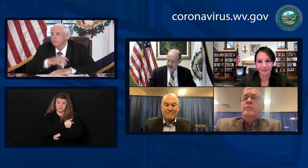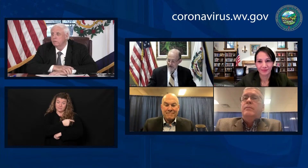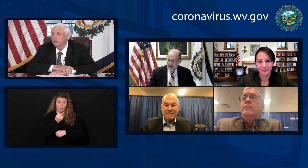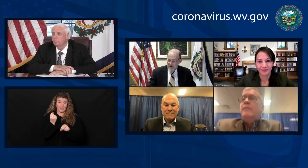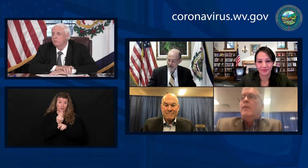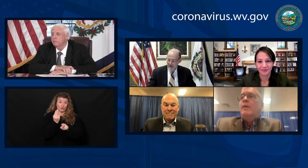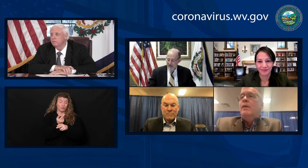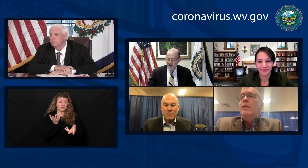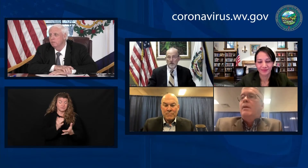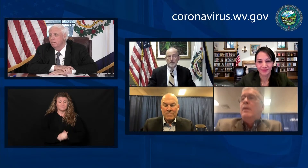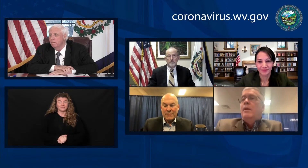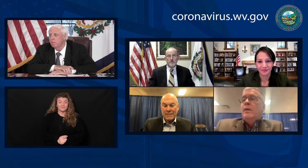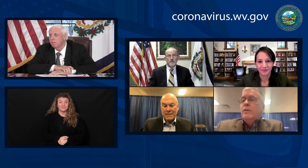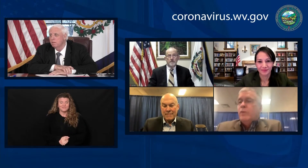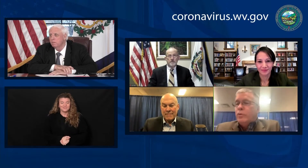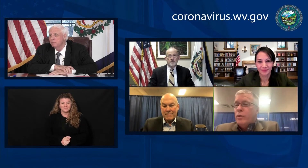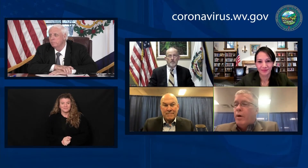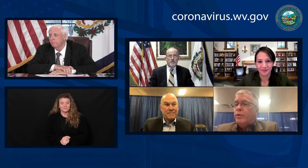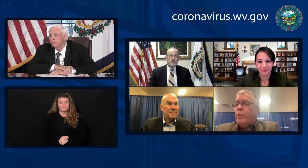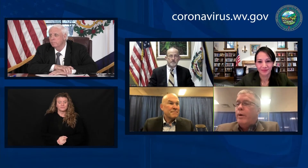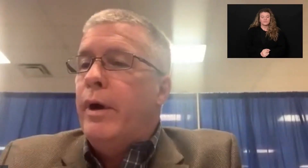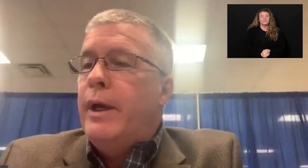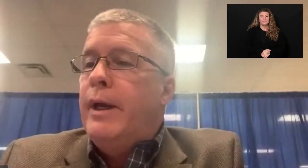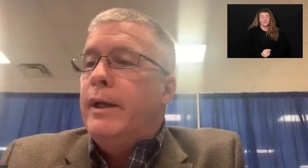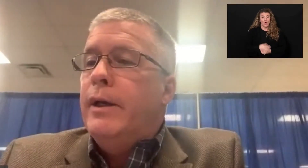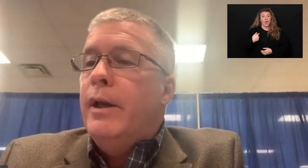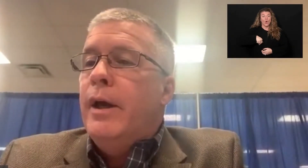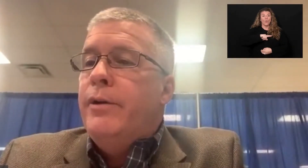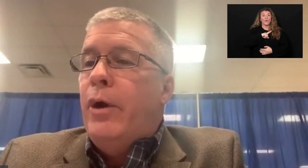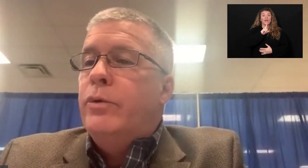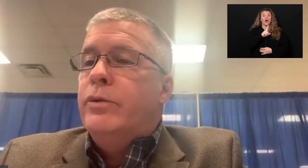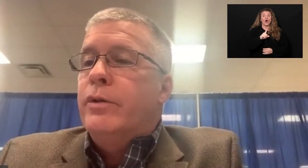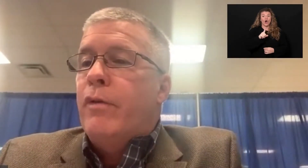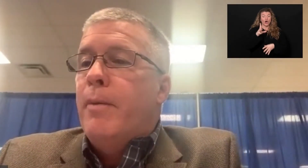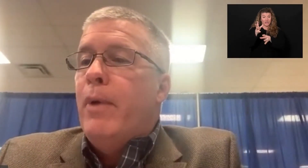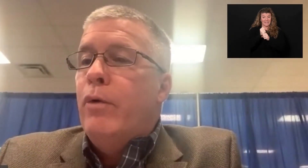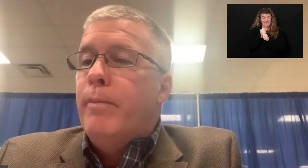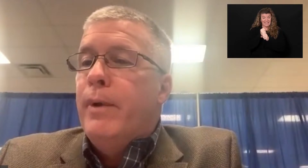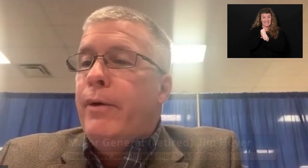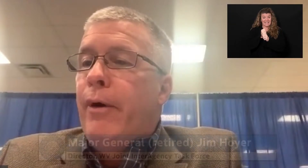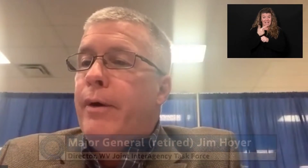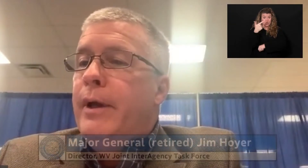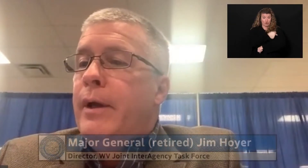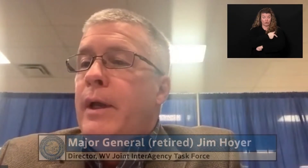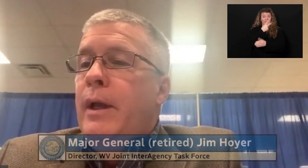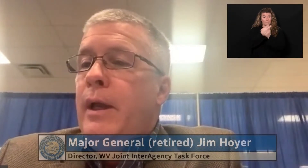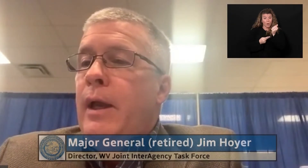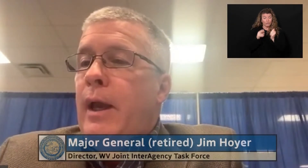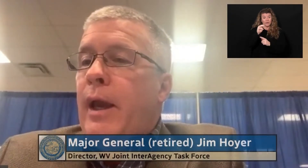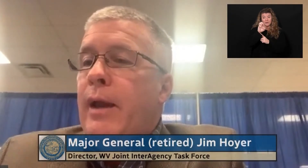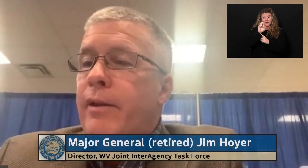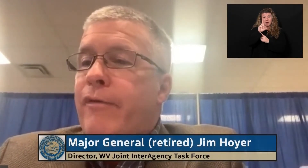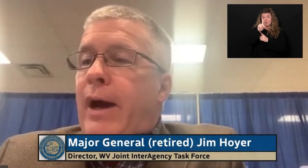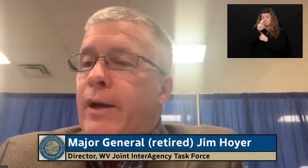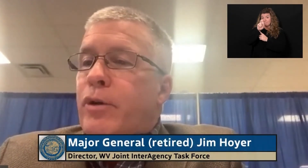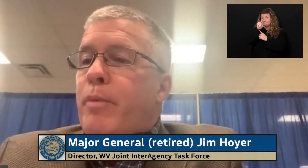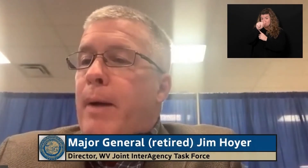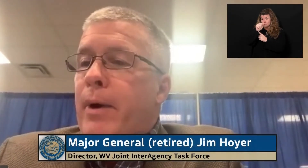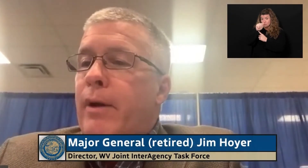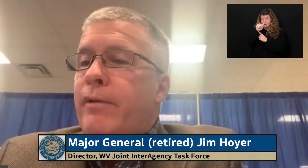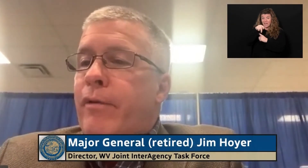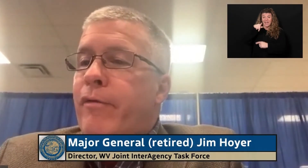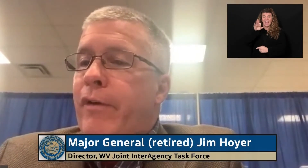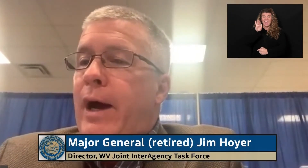But General, go, please. So, Charles, we are getting doses from both Moderna and the